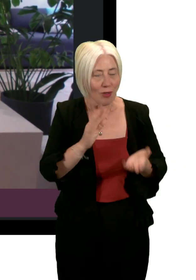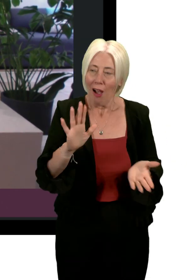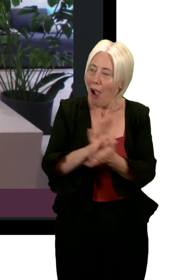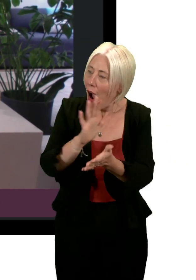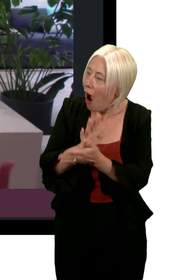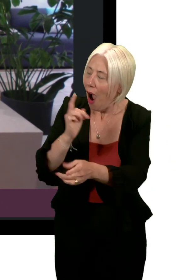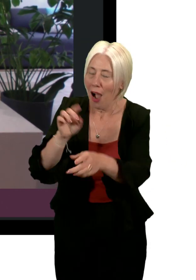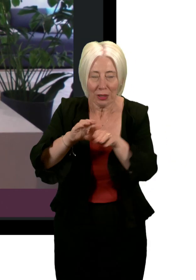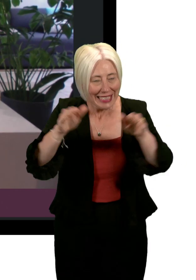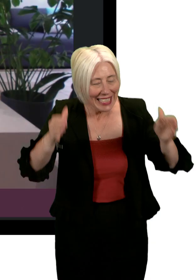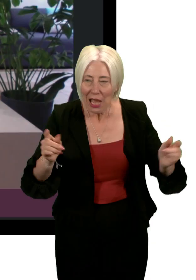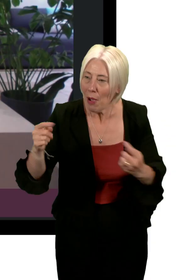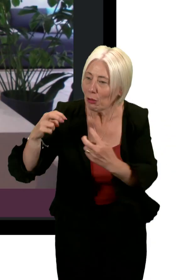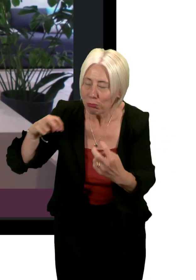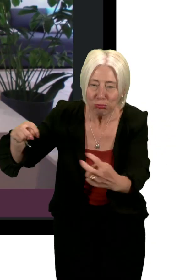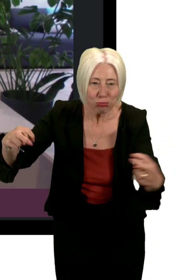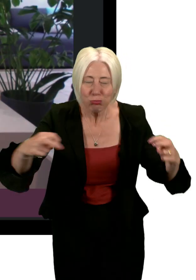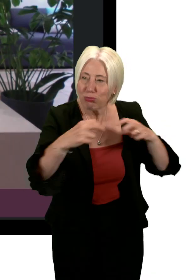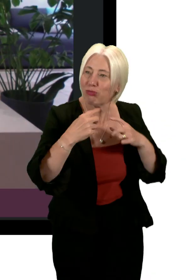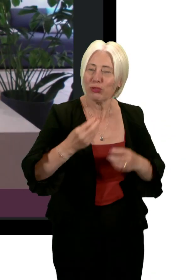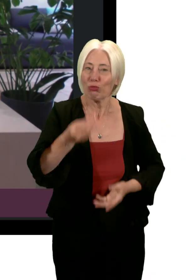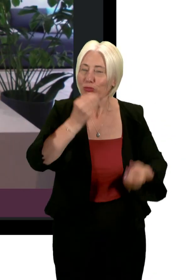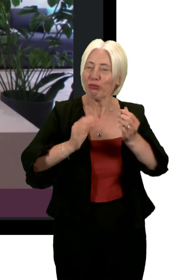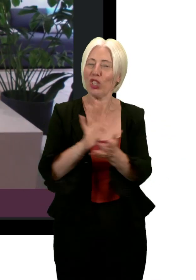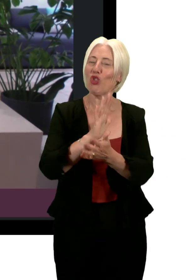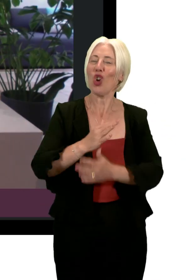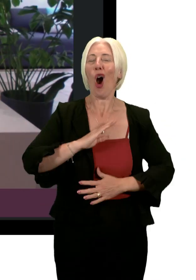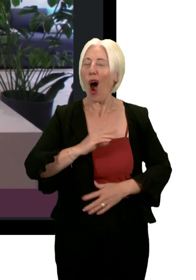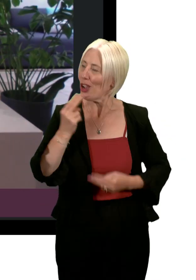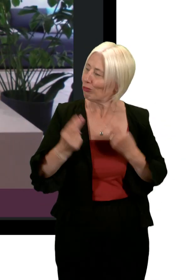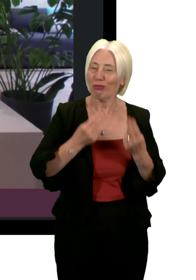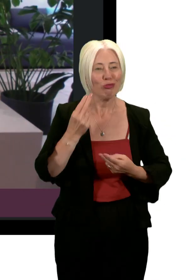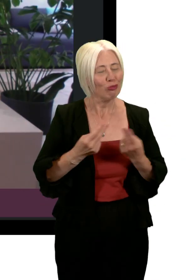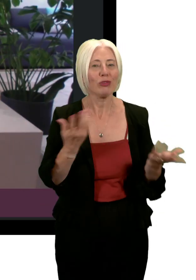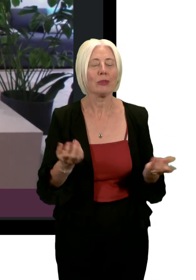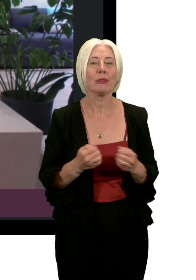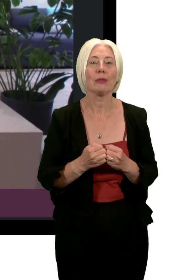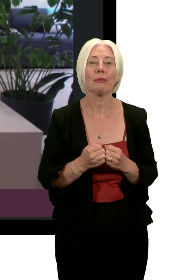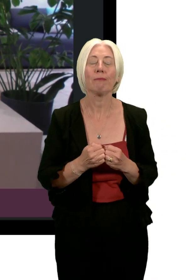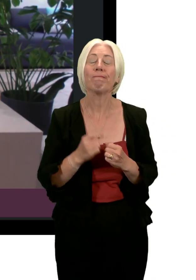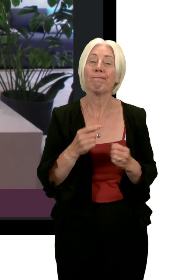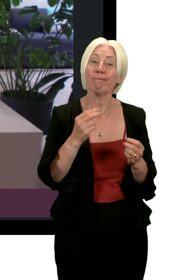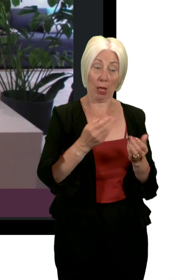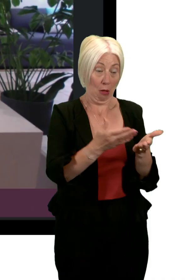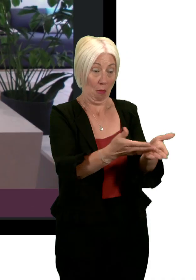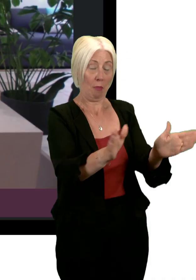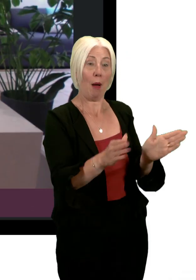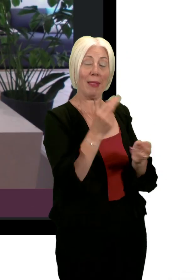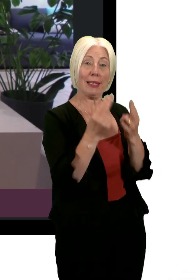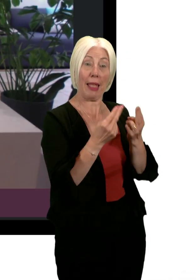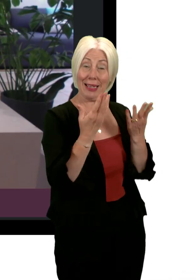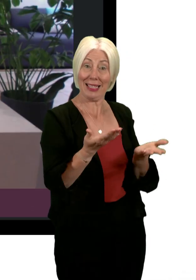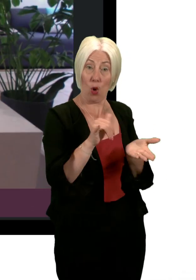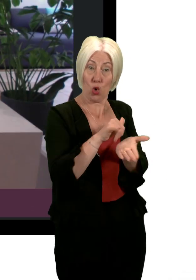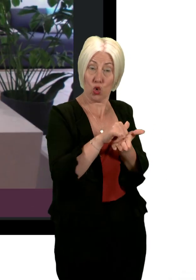the table and the sociability that goes alongside that. With regard to public diners, and actually in New York right now,